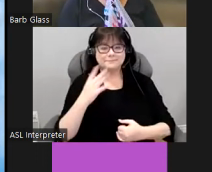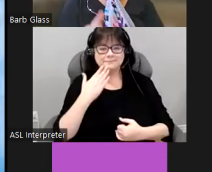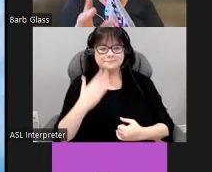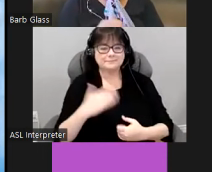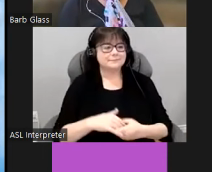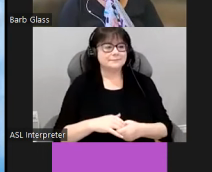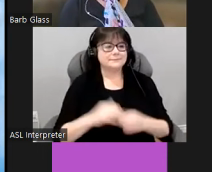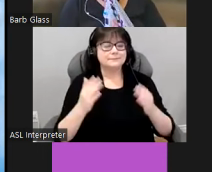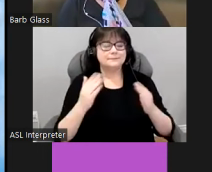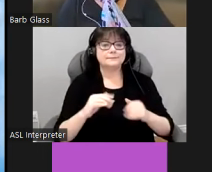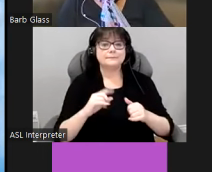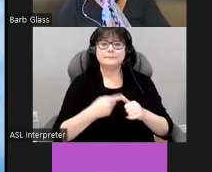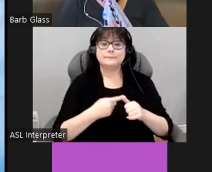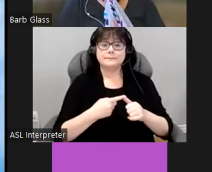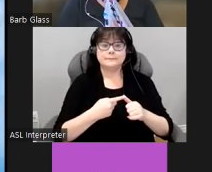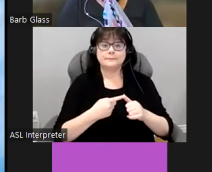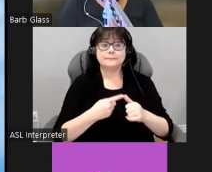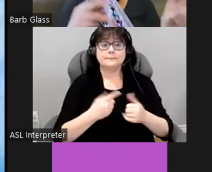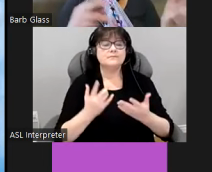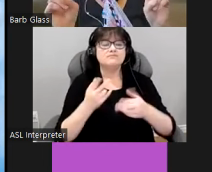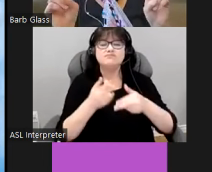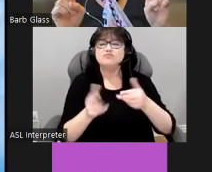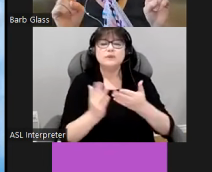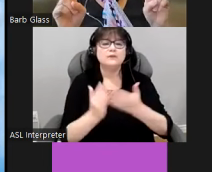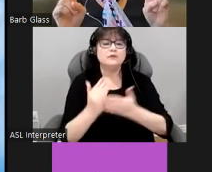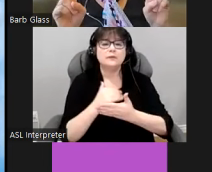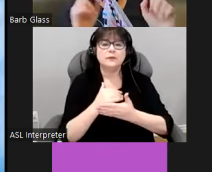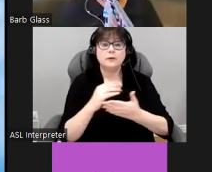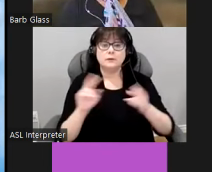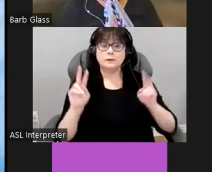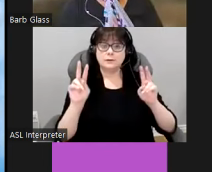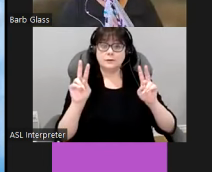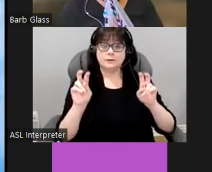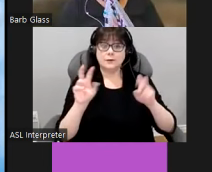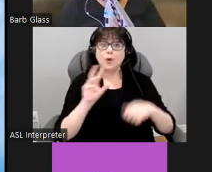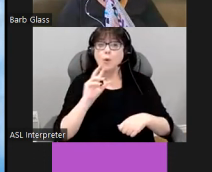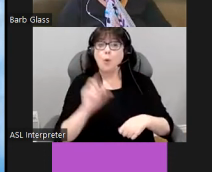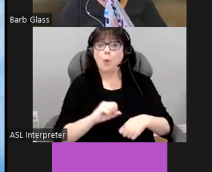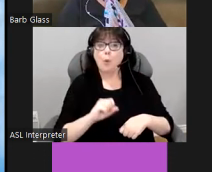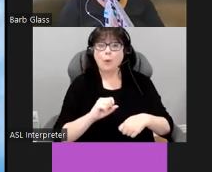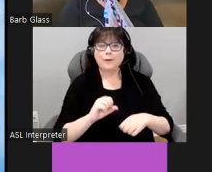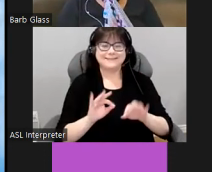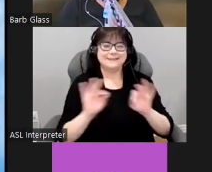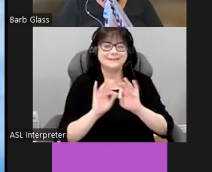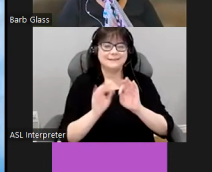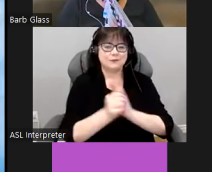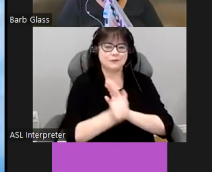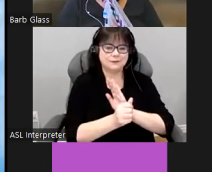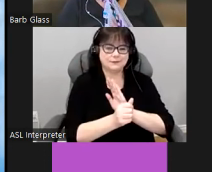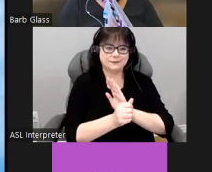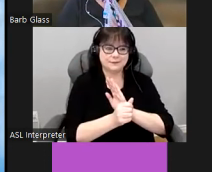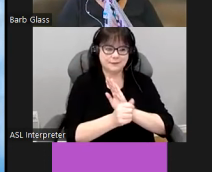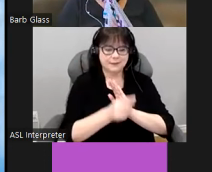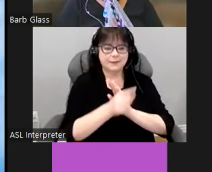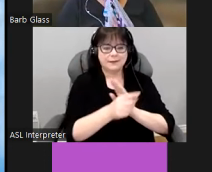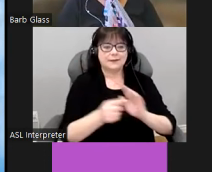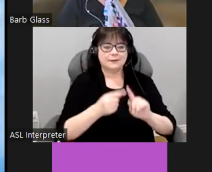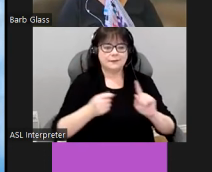So starting off, brief review of what's now the old Essential Skills Framework from the Government of